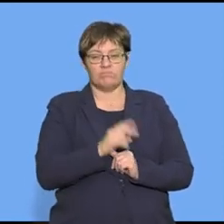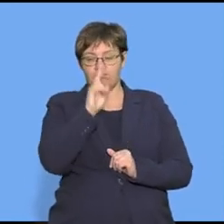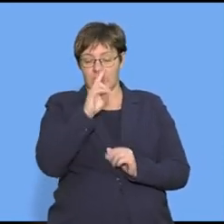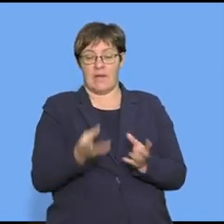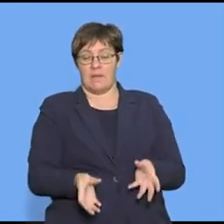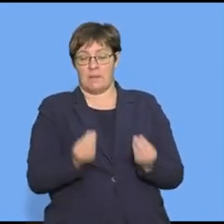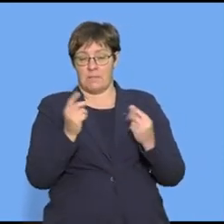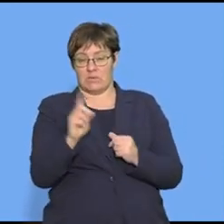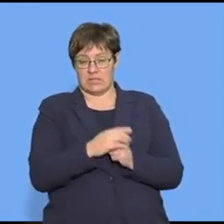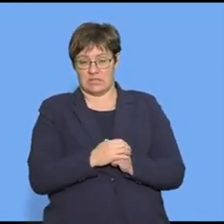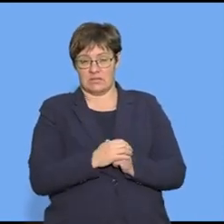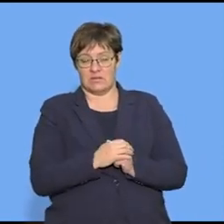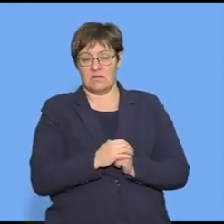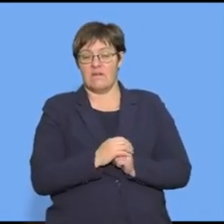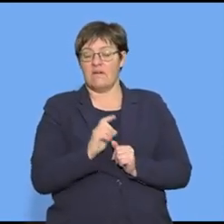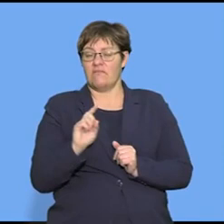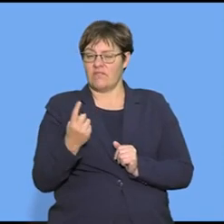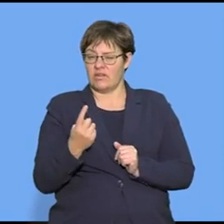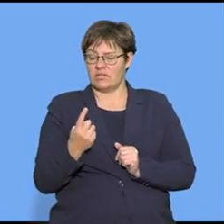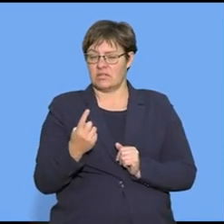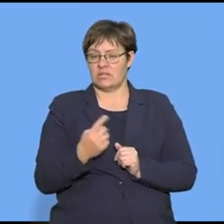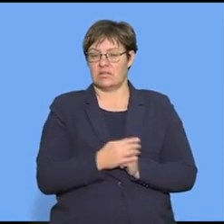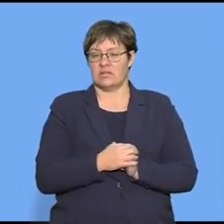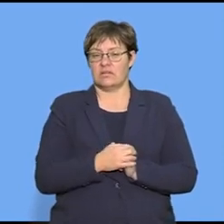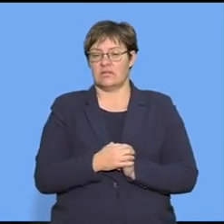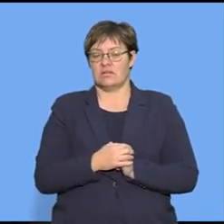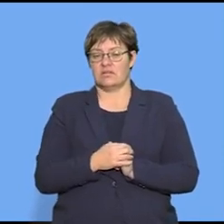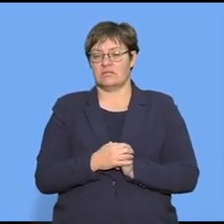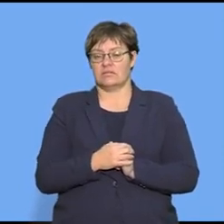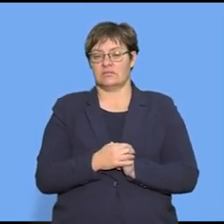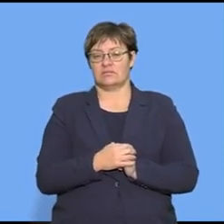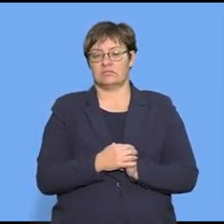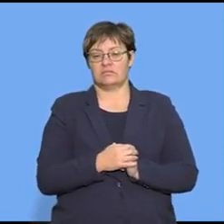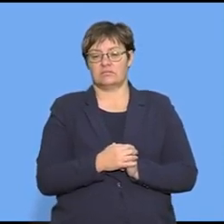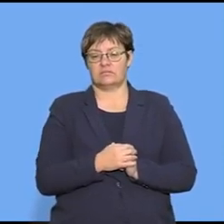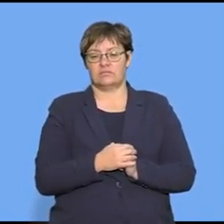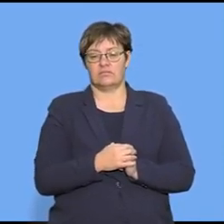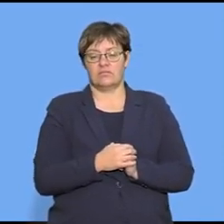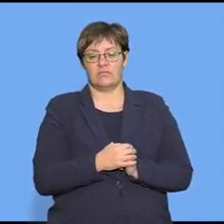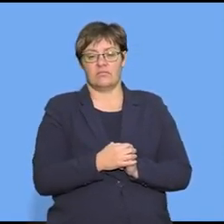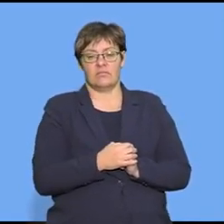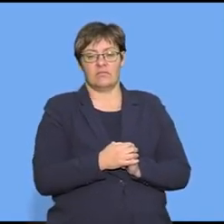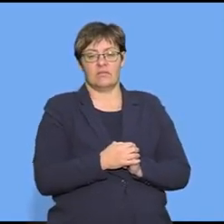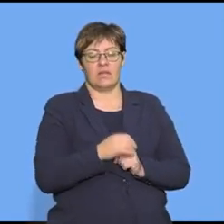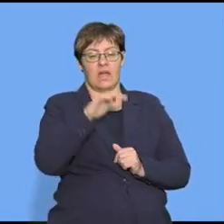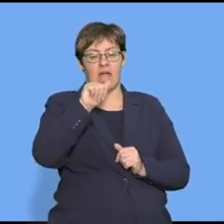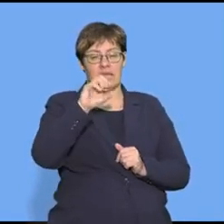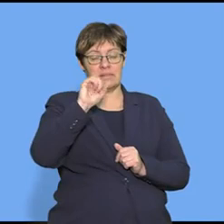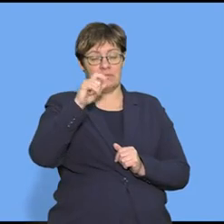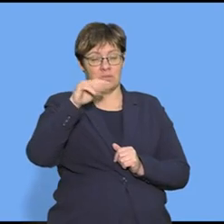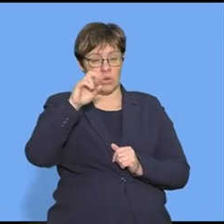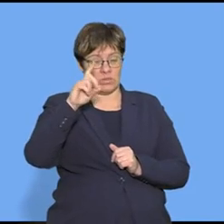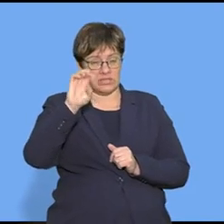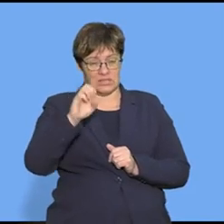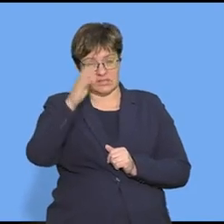you're going to have, right? So the first thing to do, remember, is always to firstly draw your asymptote,